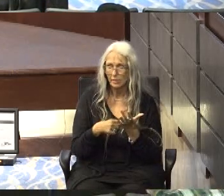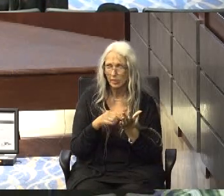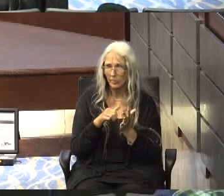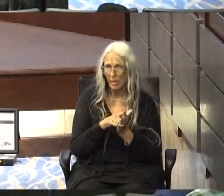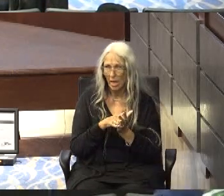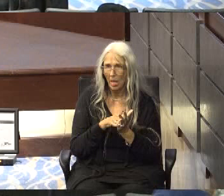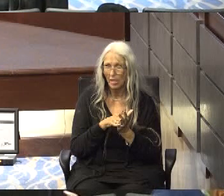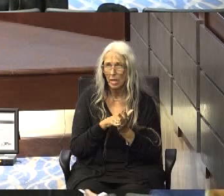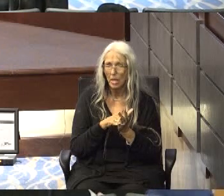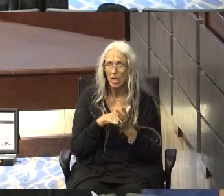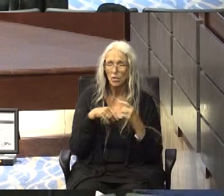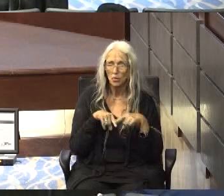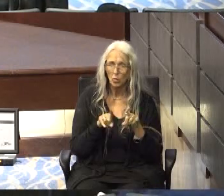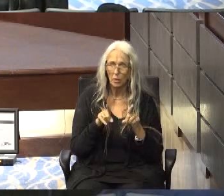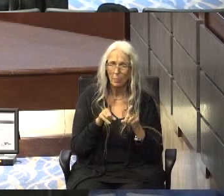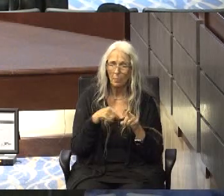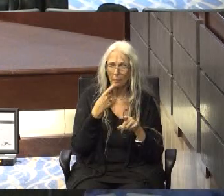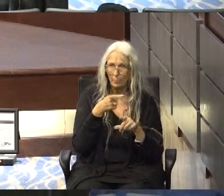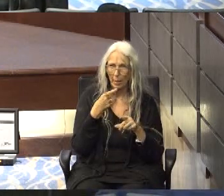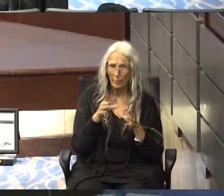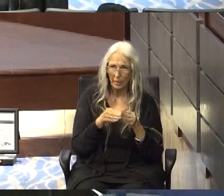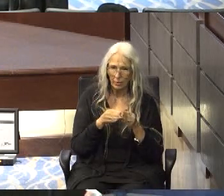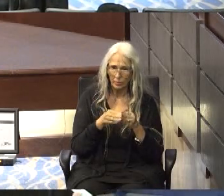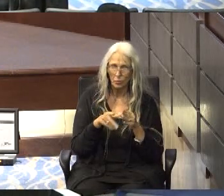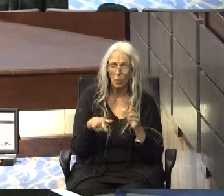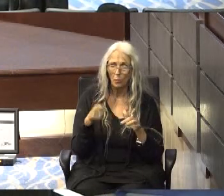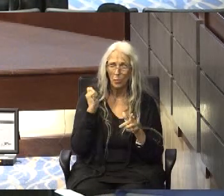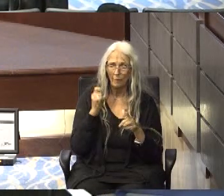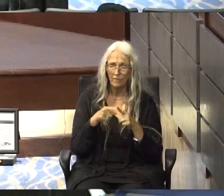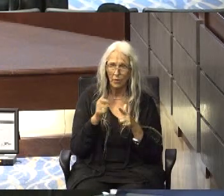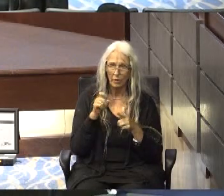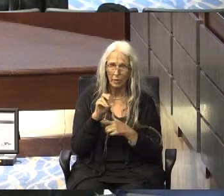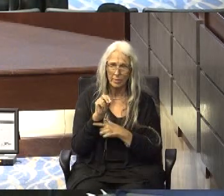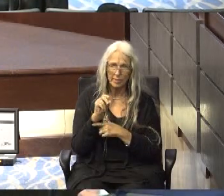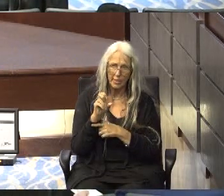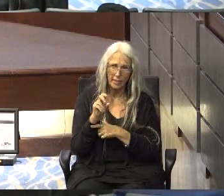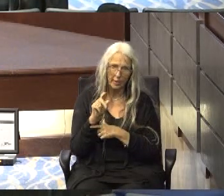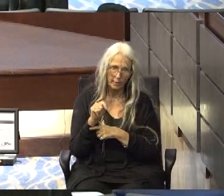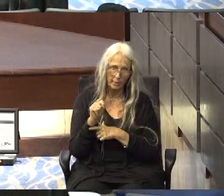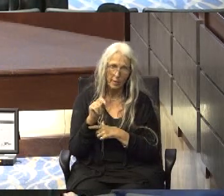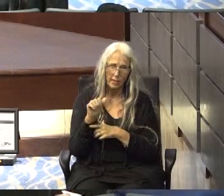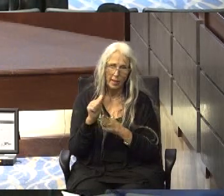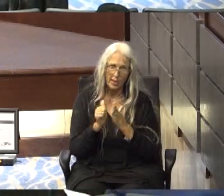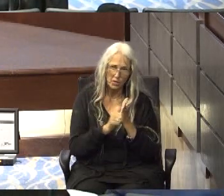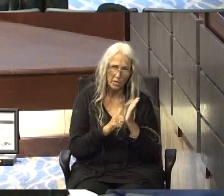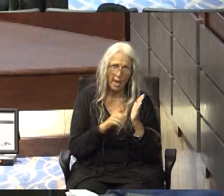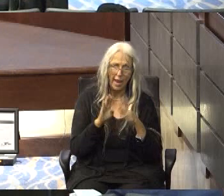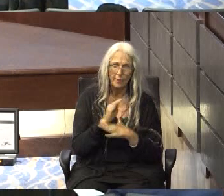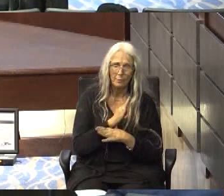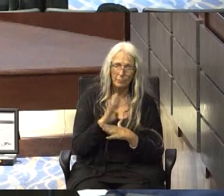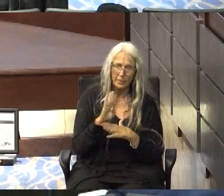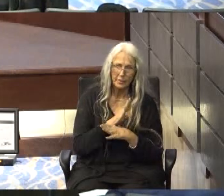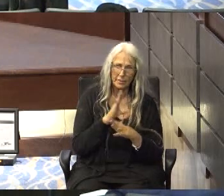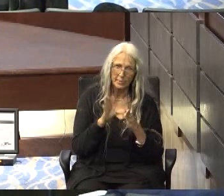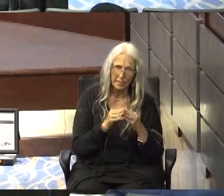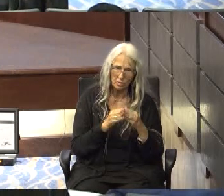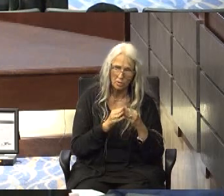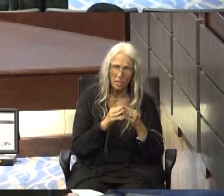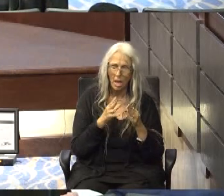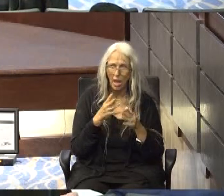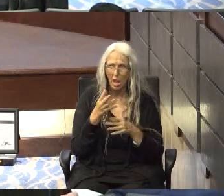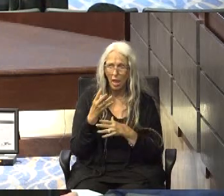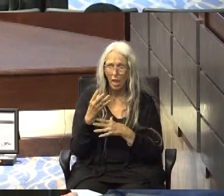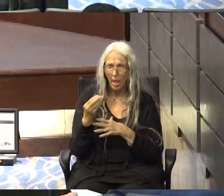either during the public hearings or pull them from the consent agenda ahead of the business session